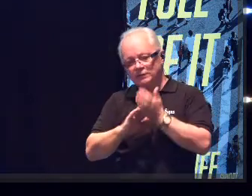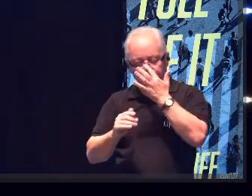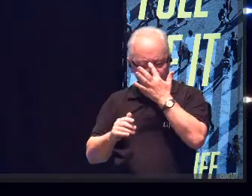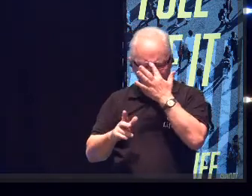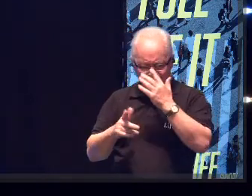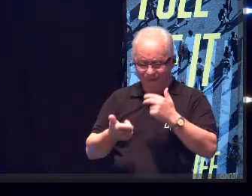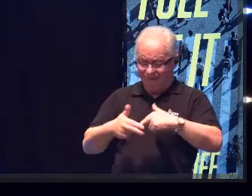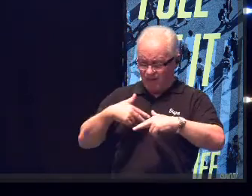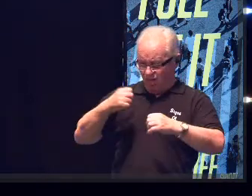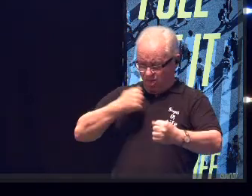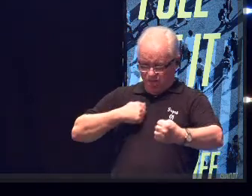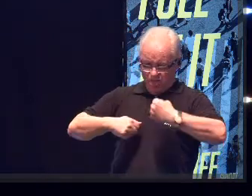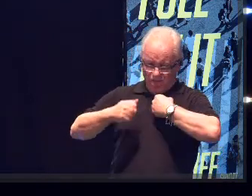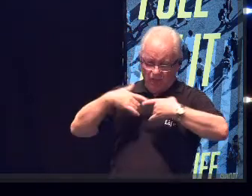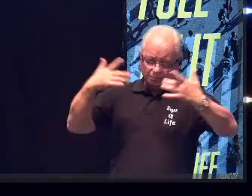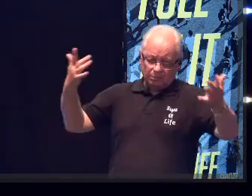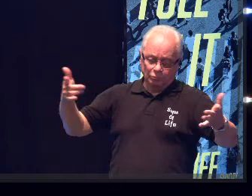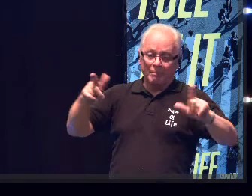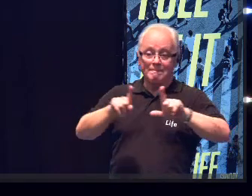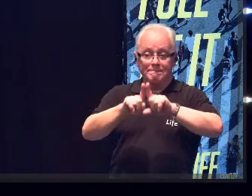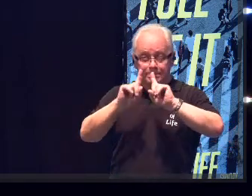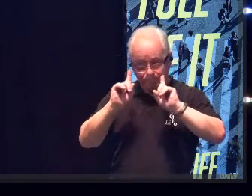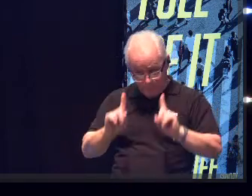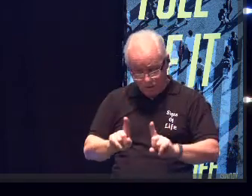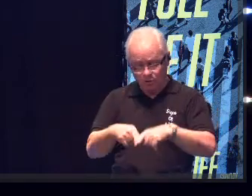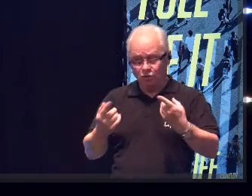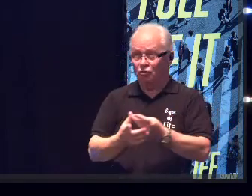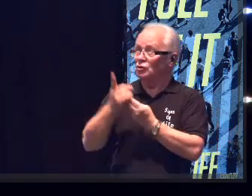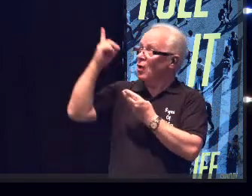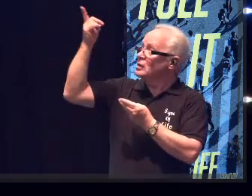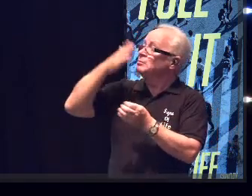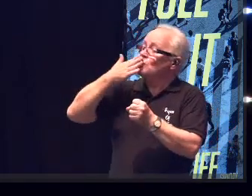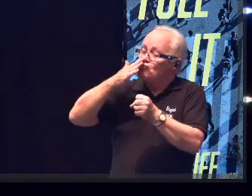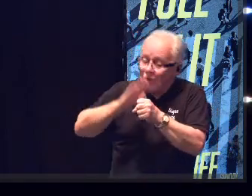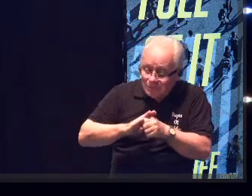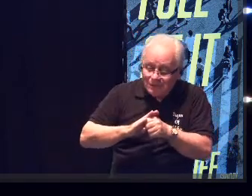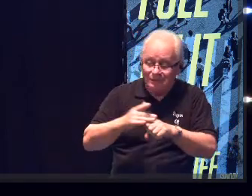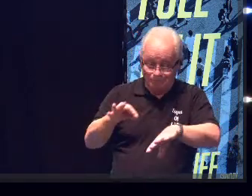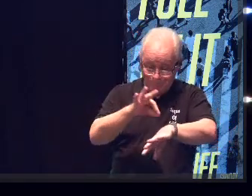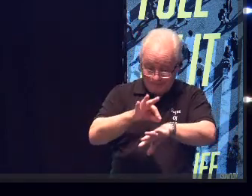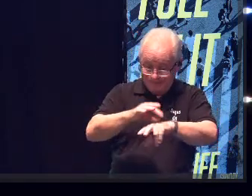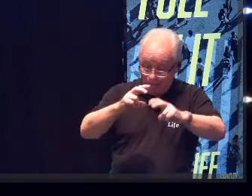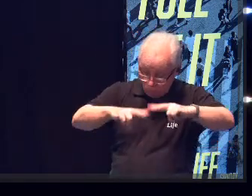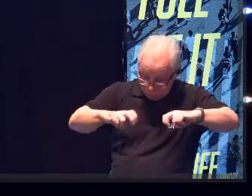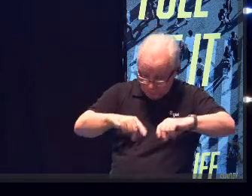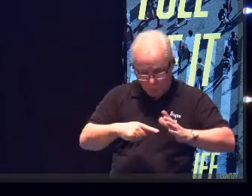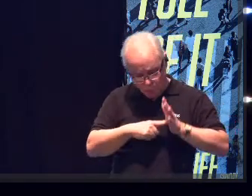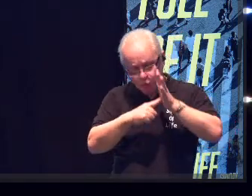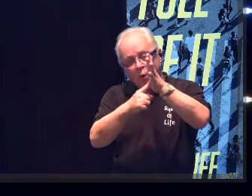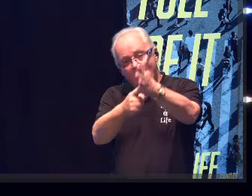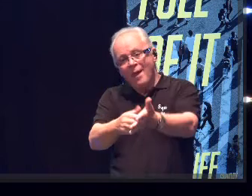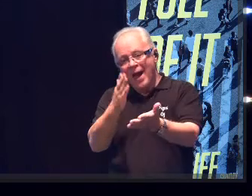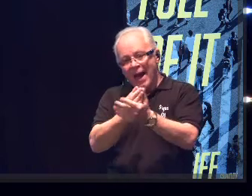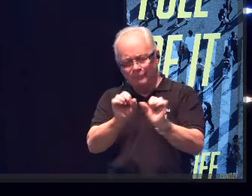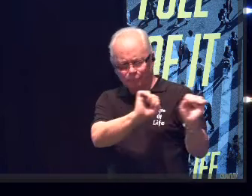But God's promises and even medical research has shown and proven that it is